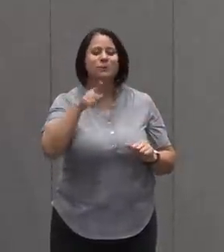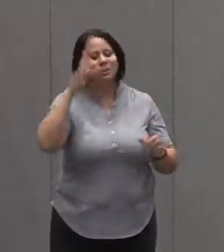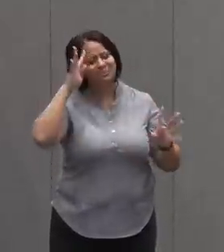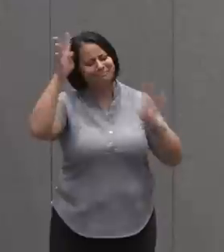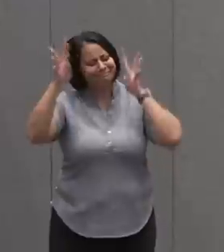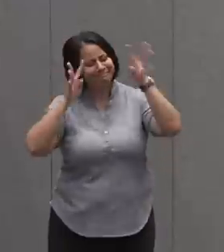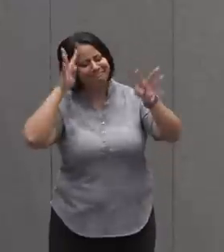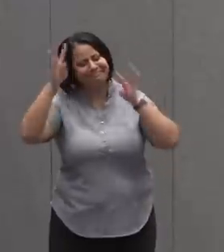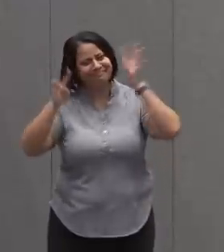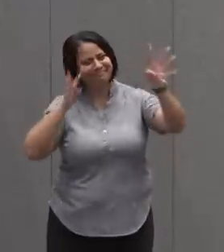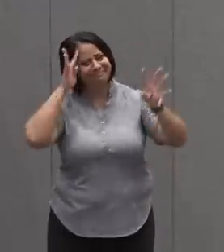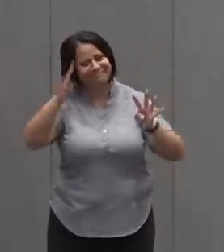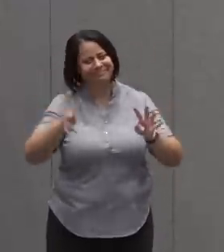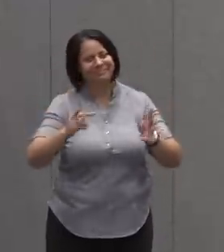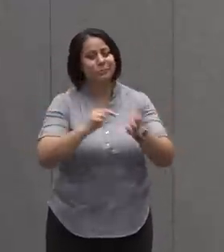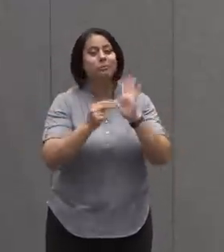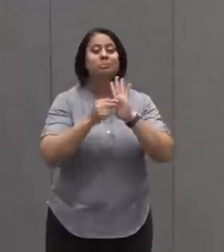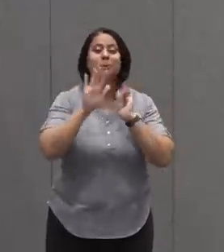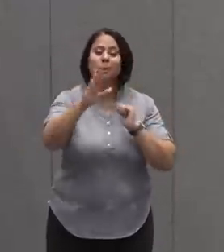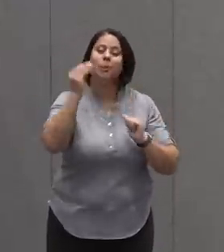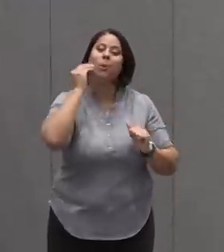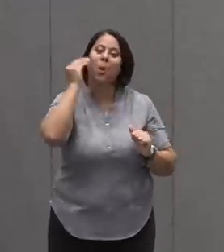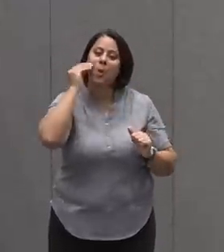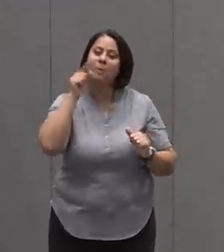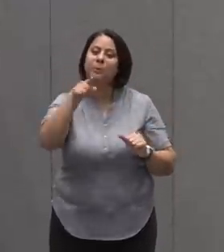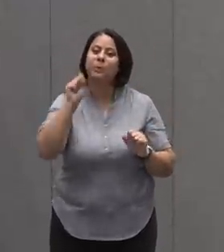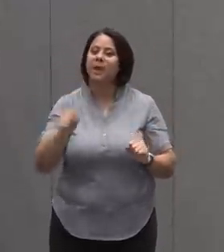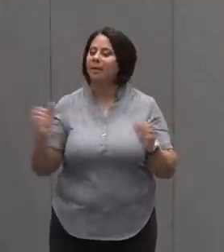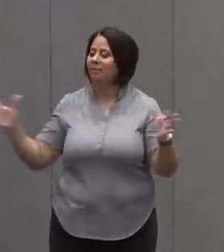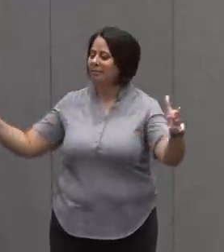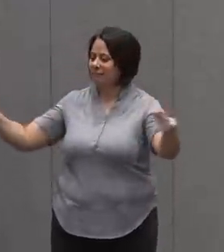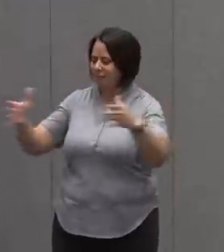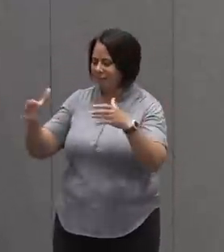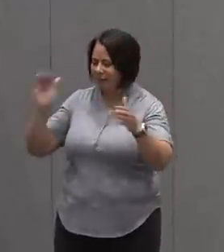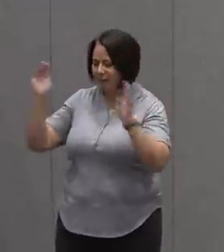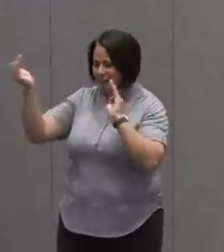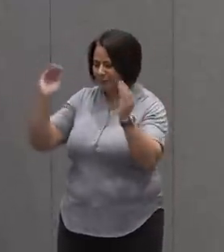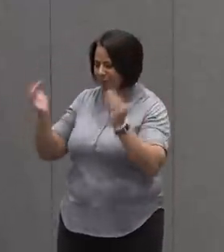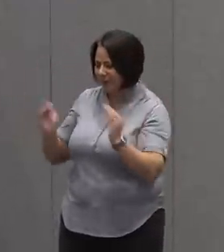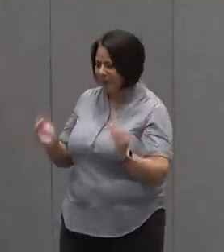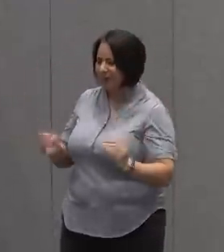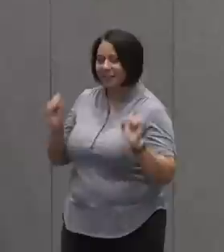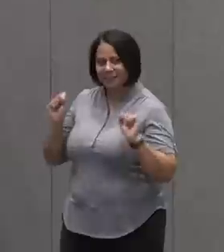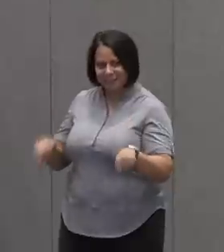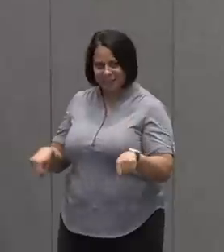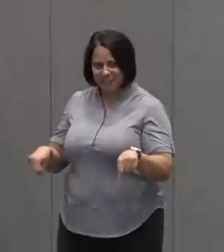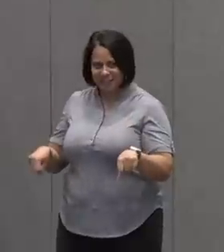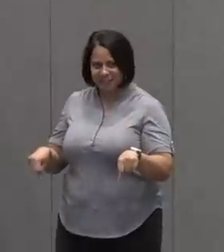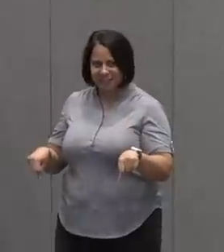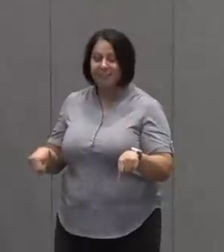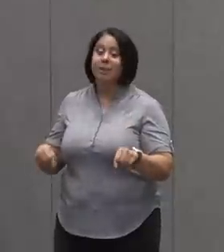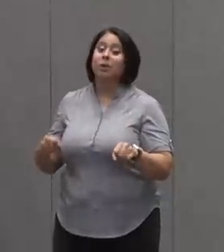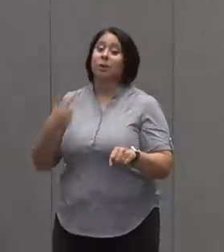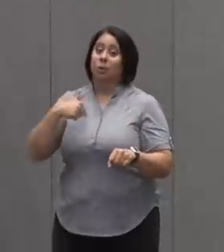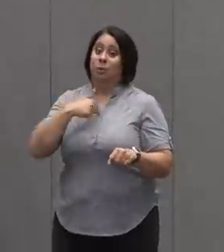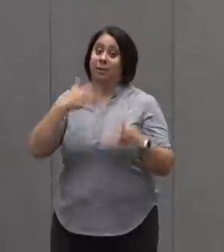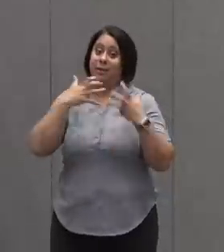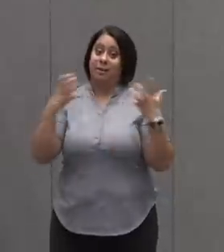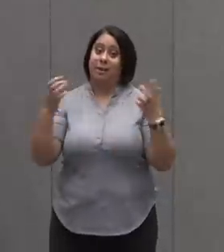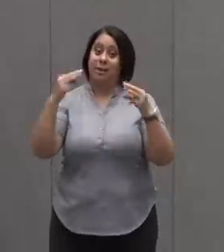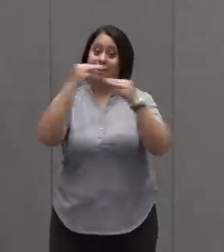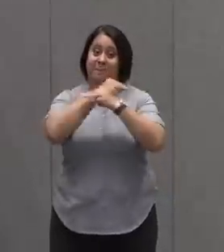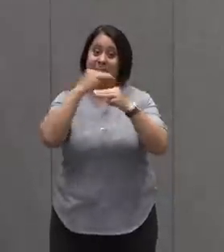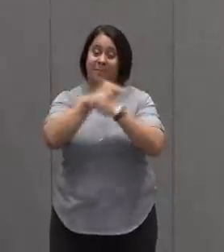what you have around you and how can you make those comparisons. And we did a lot of math just talking about the different things that we talked